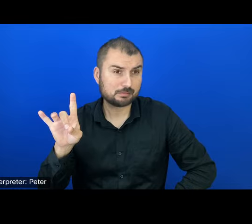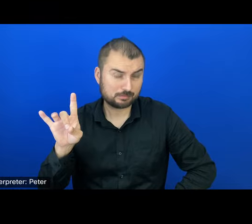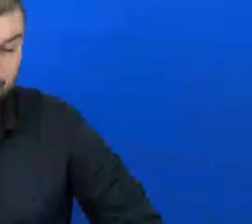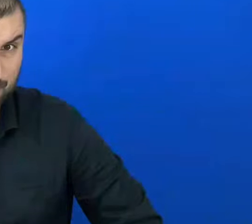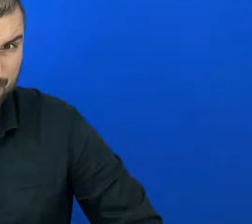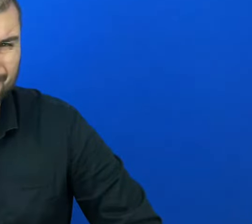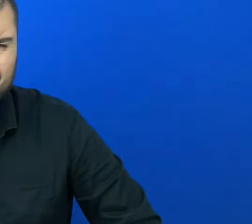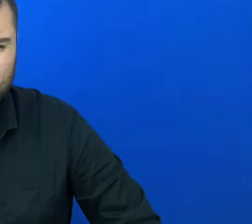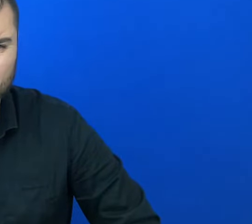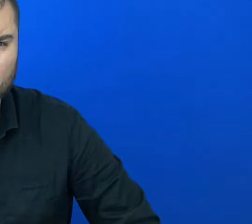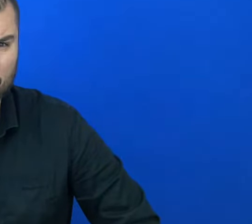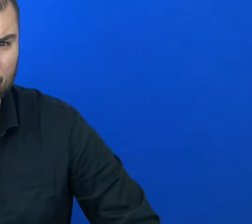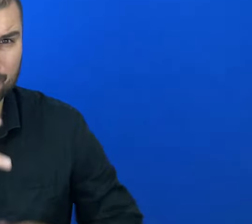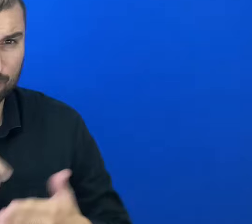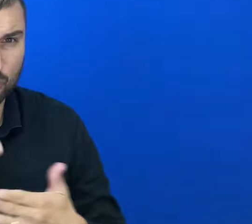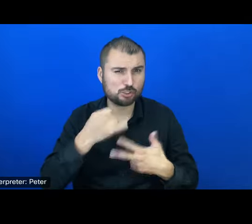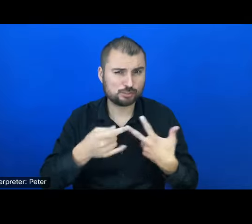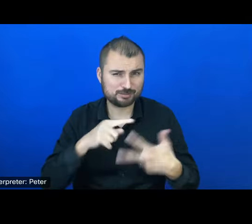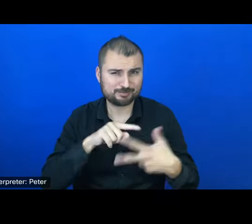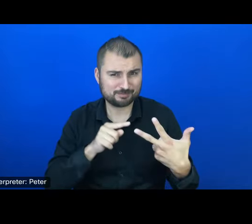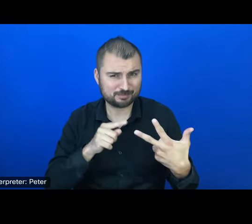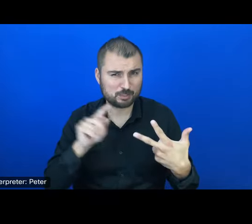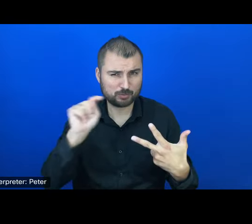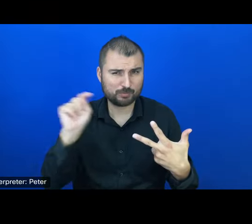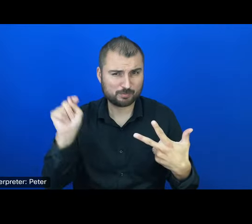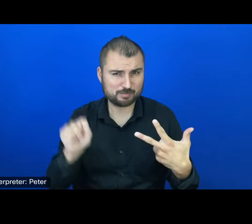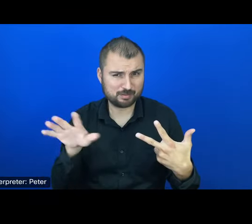3 projects in Topeka area, it looks like.